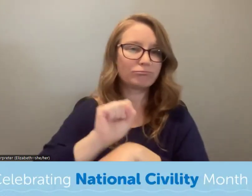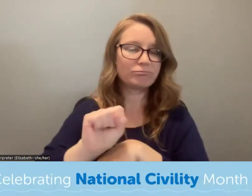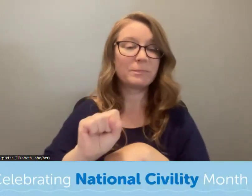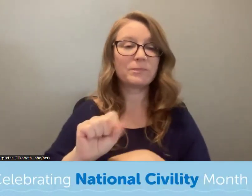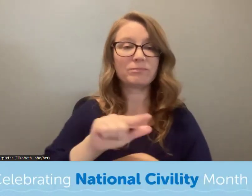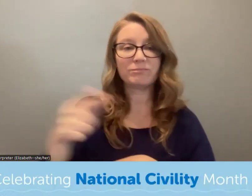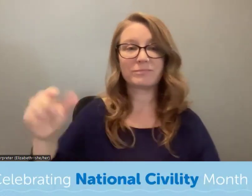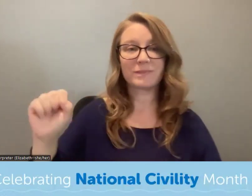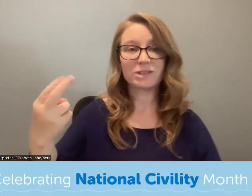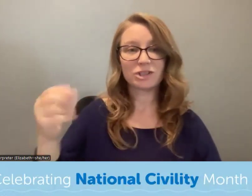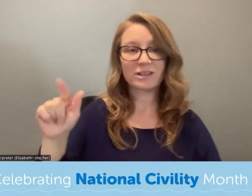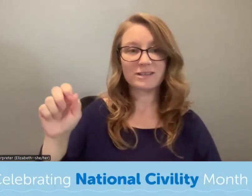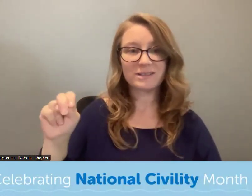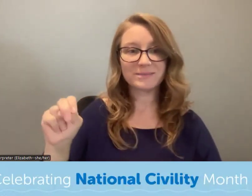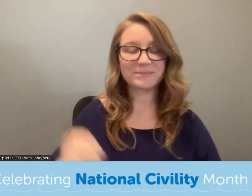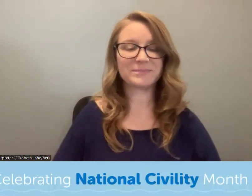to you.